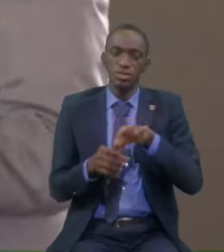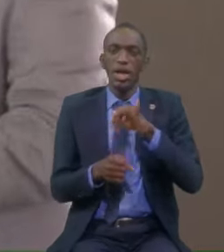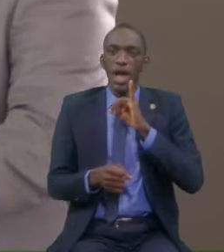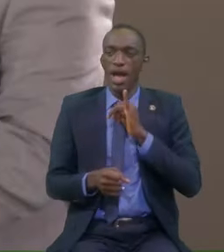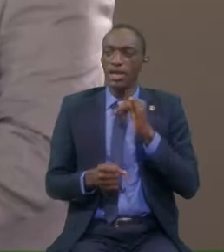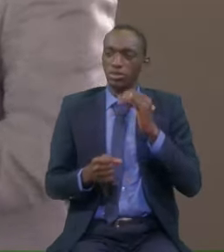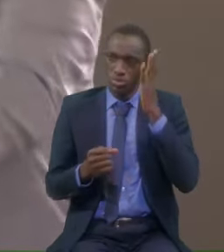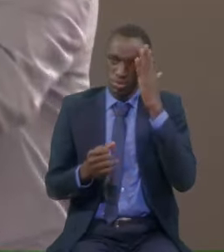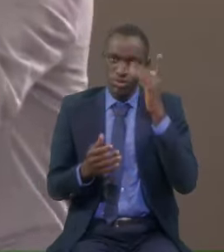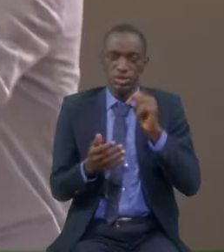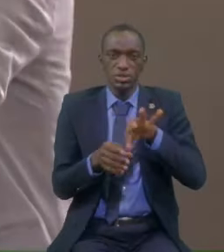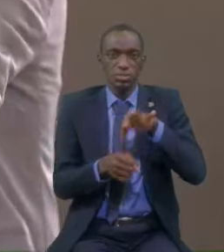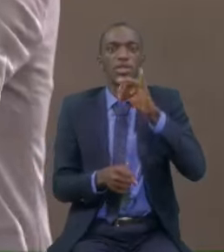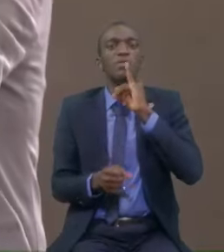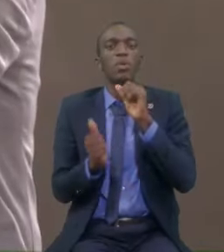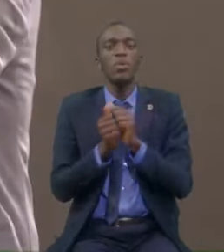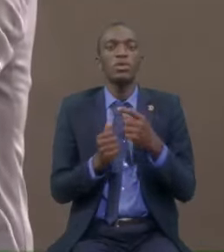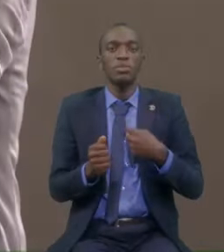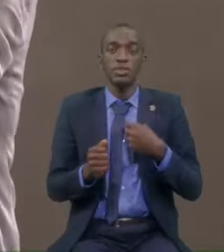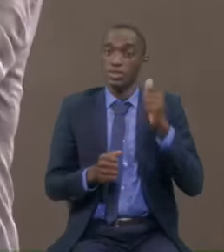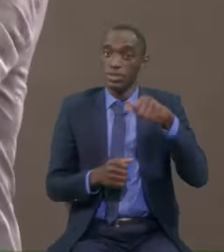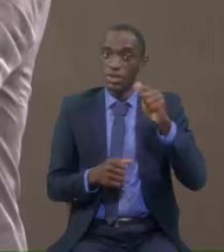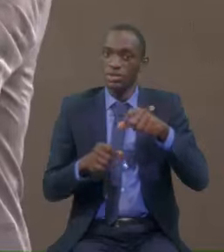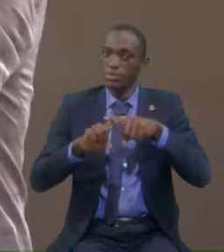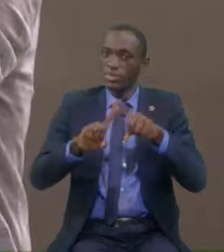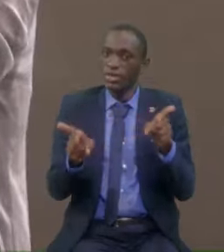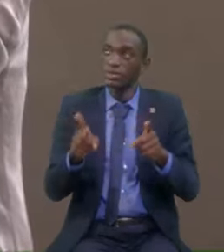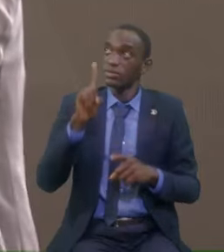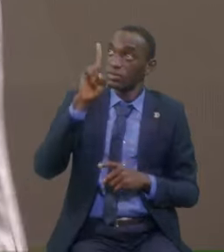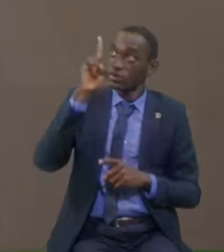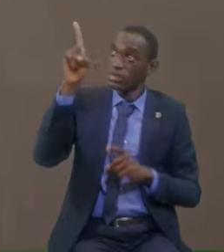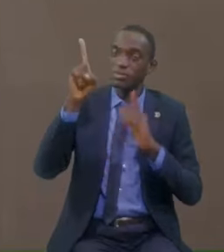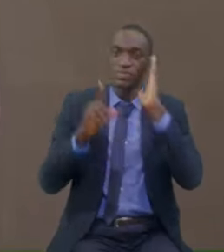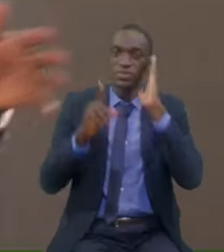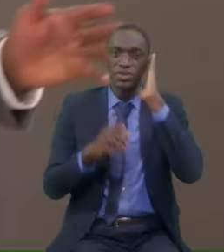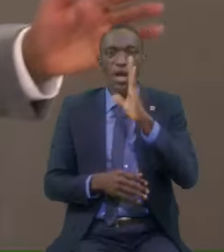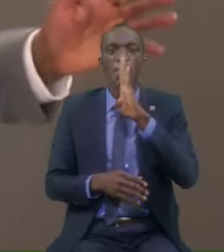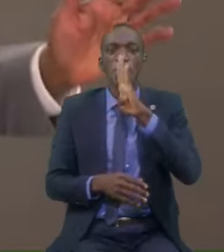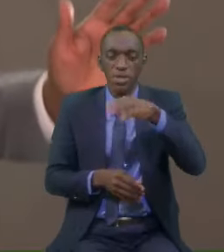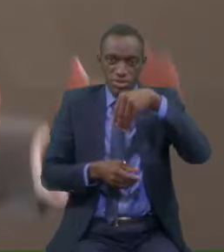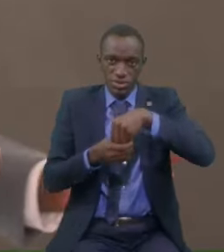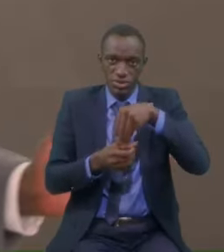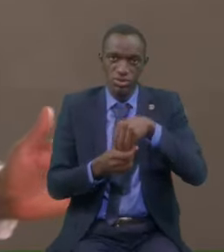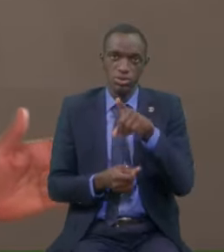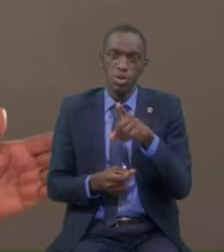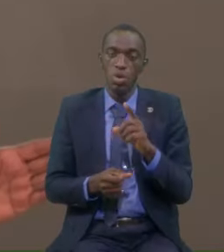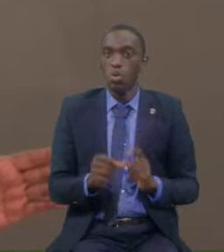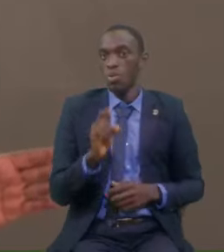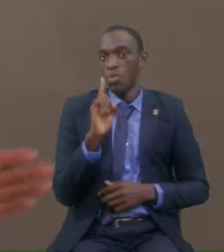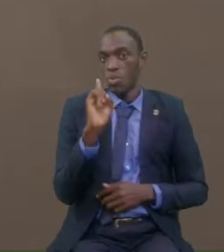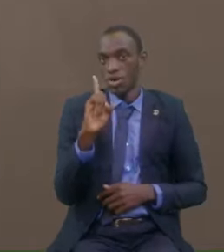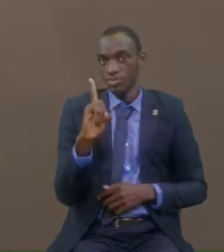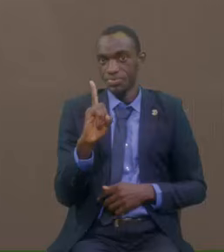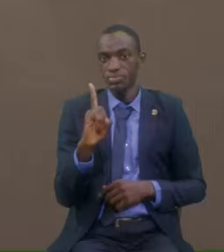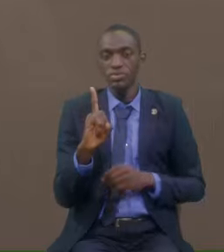me. Yes, but He shall be in you. One is done